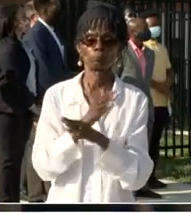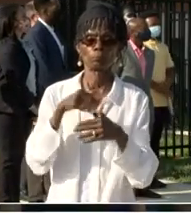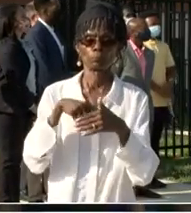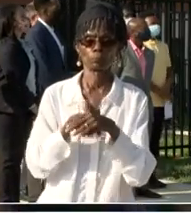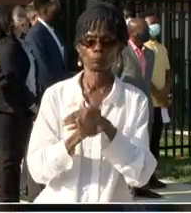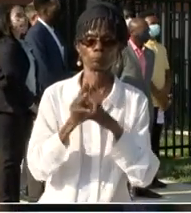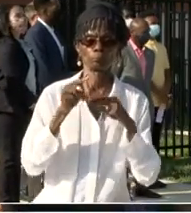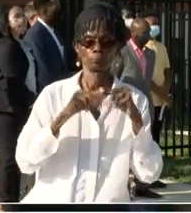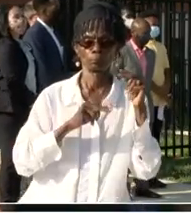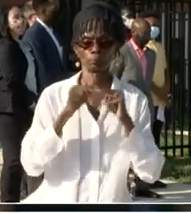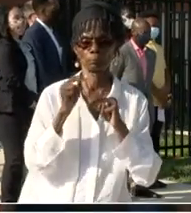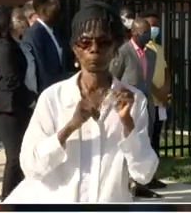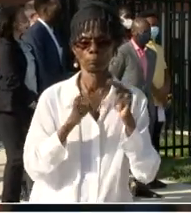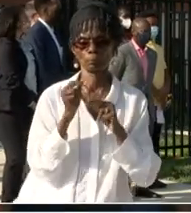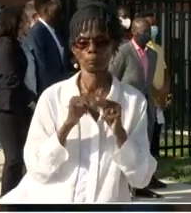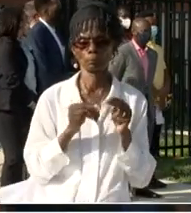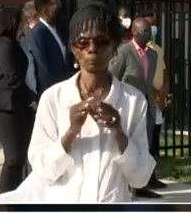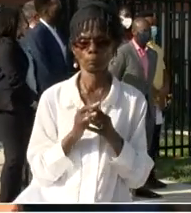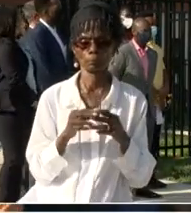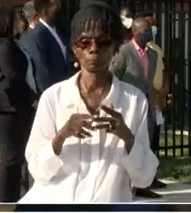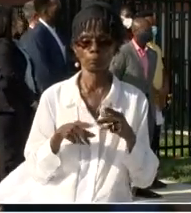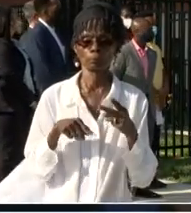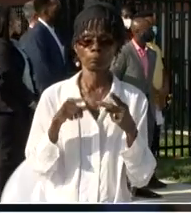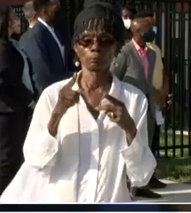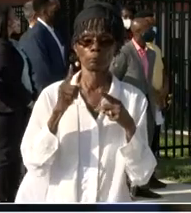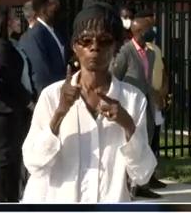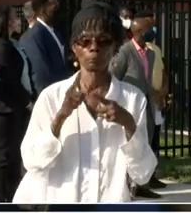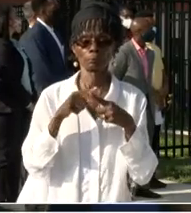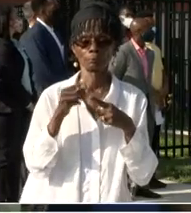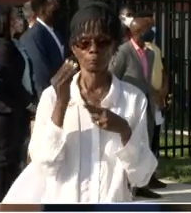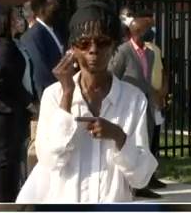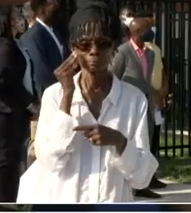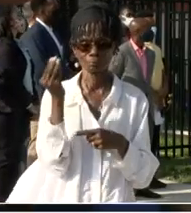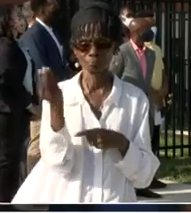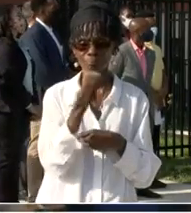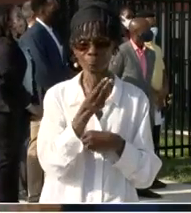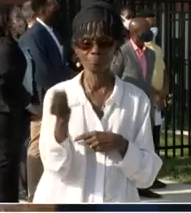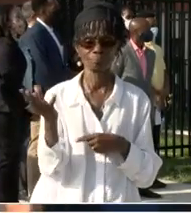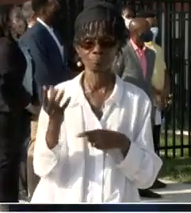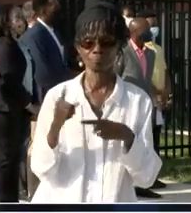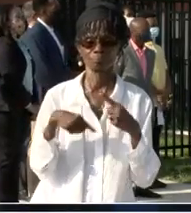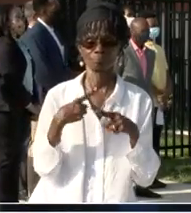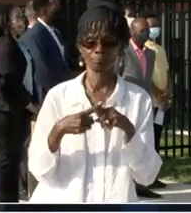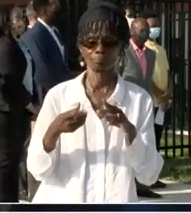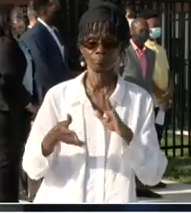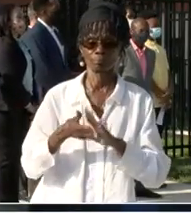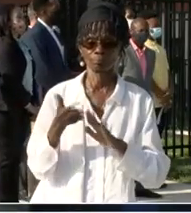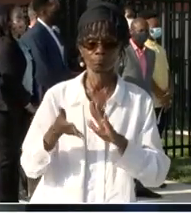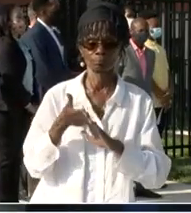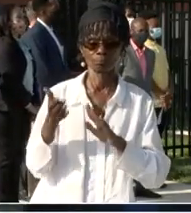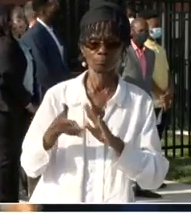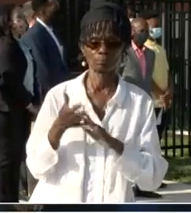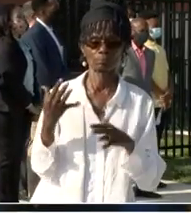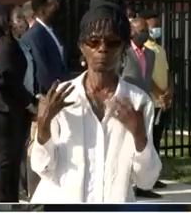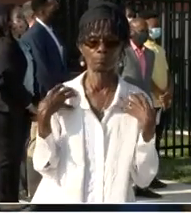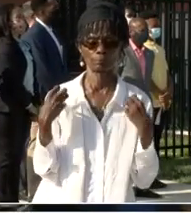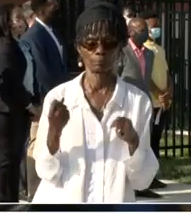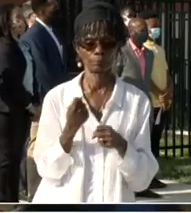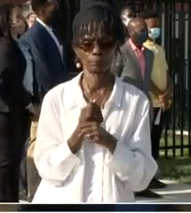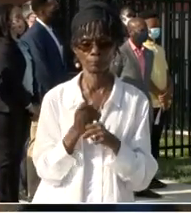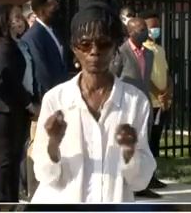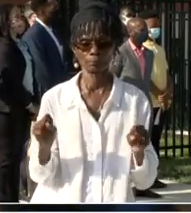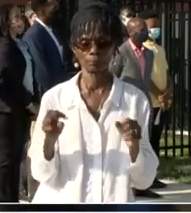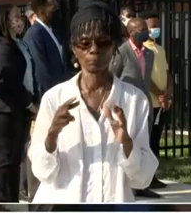information. Equipping our families with information about operations, our health and safety protocols, but also if there is a